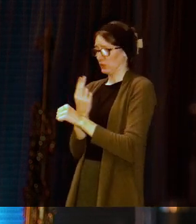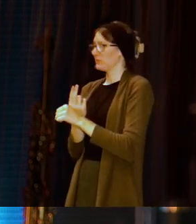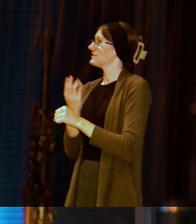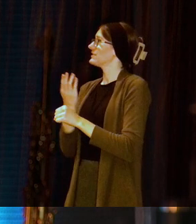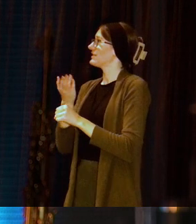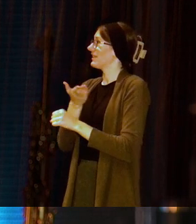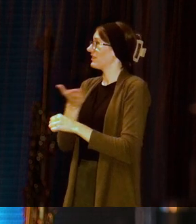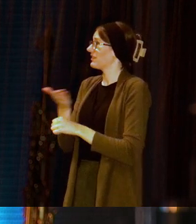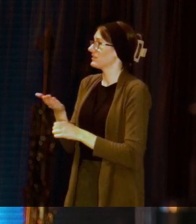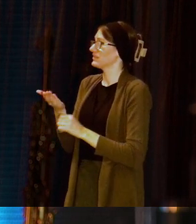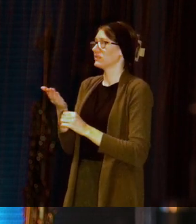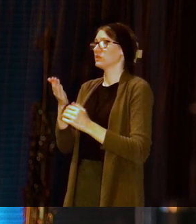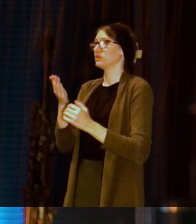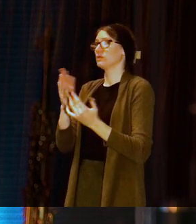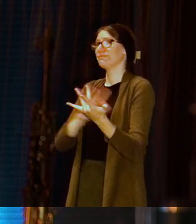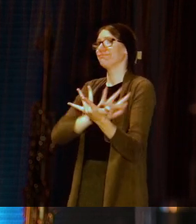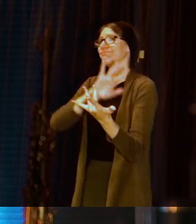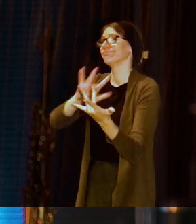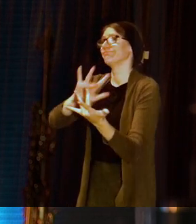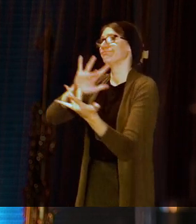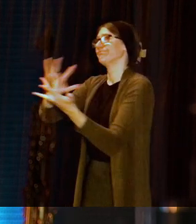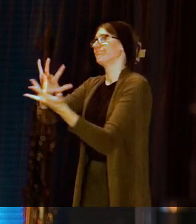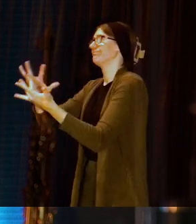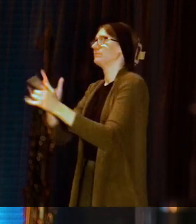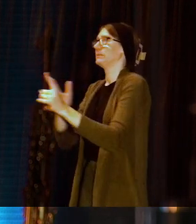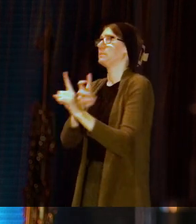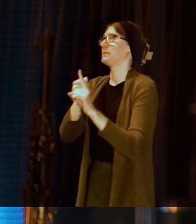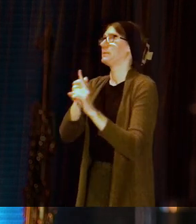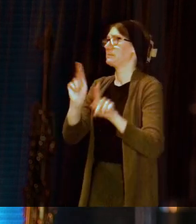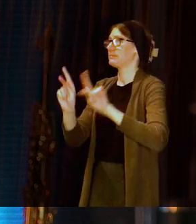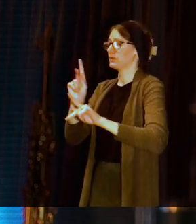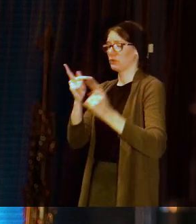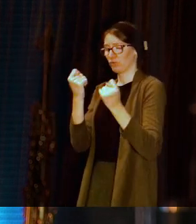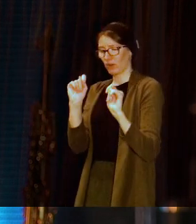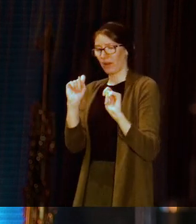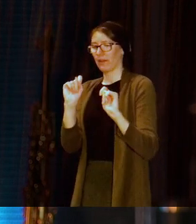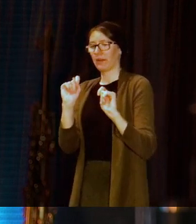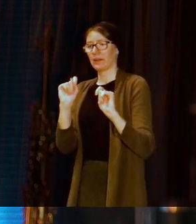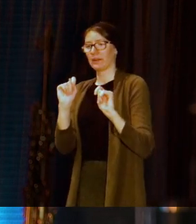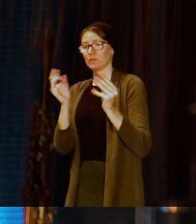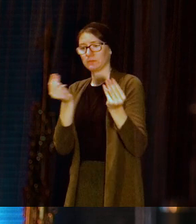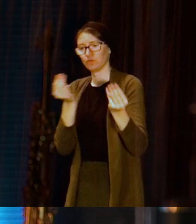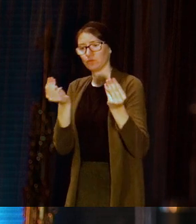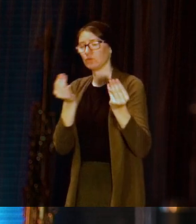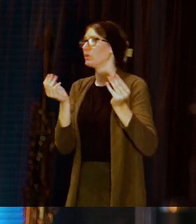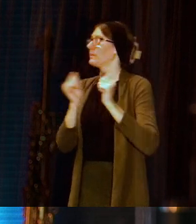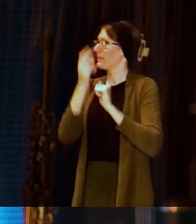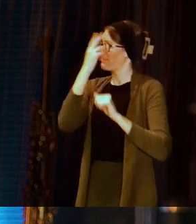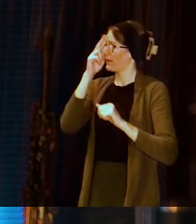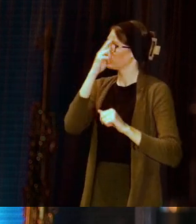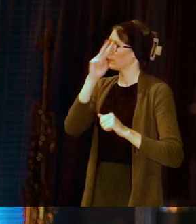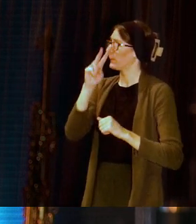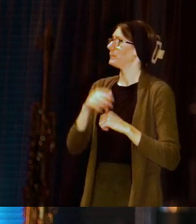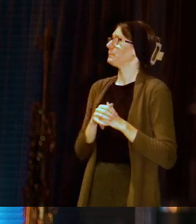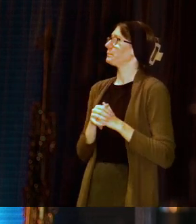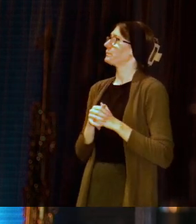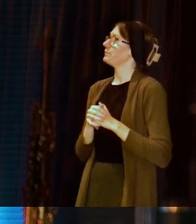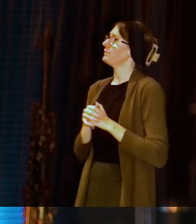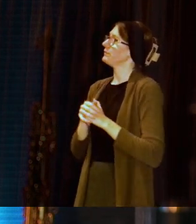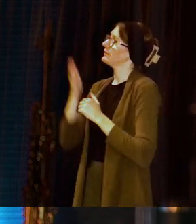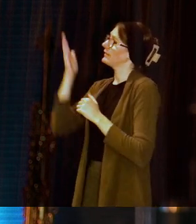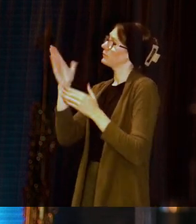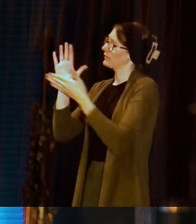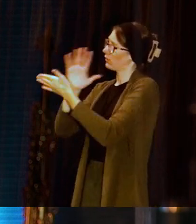to touch those that they are seeking to reach in Mexico. And Lord, we pray that you be glorified through what you